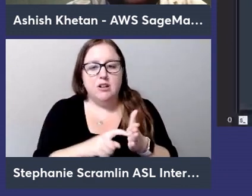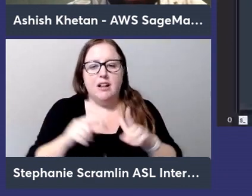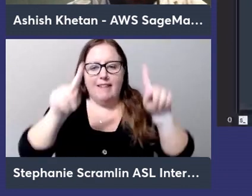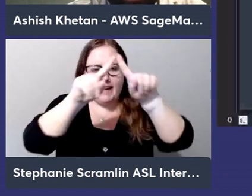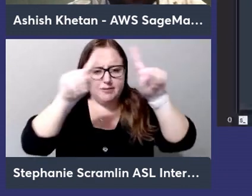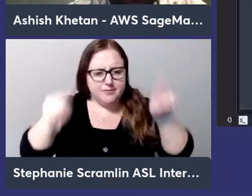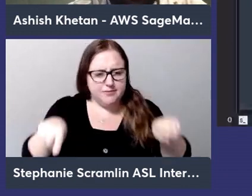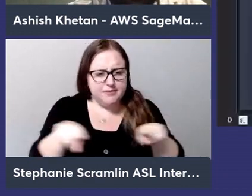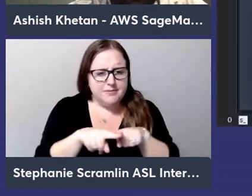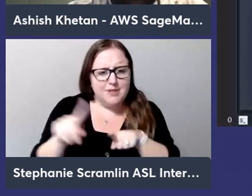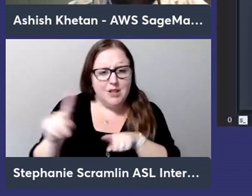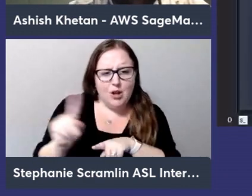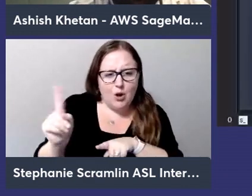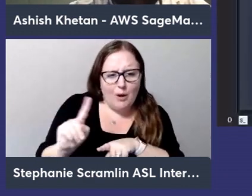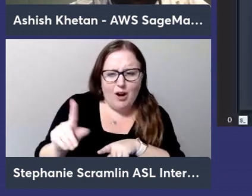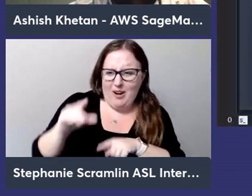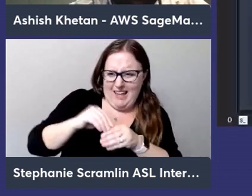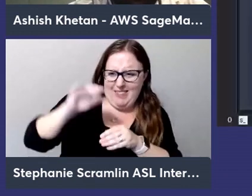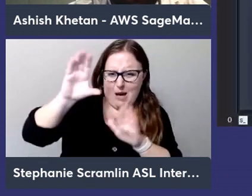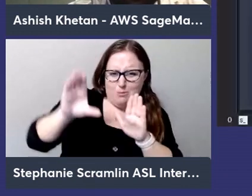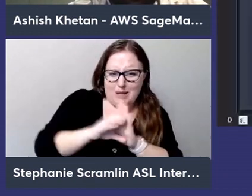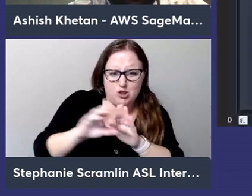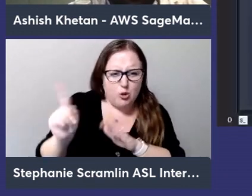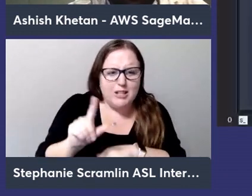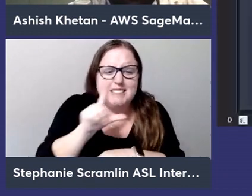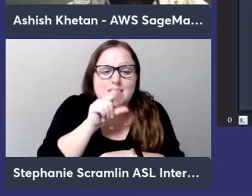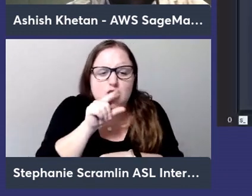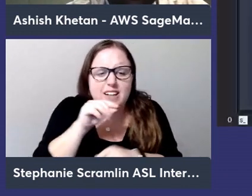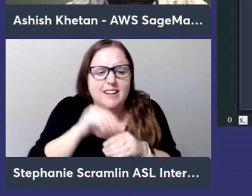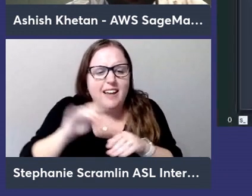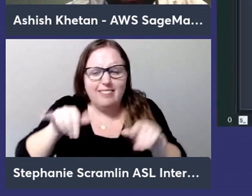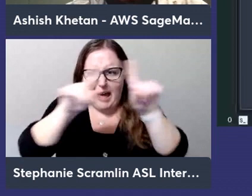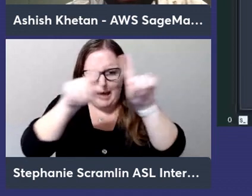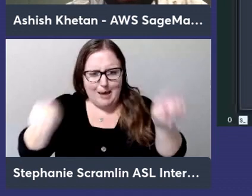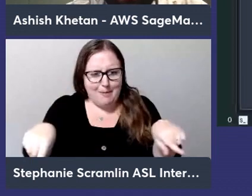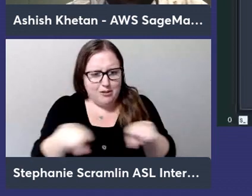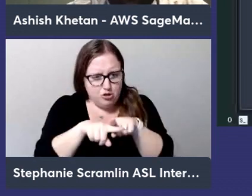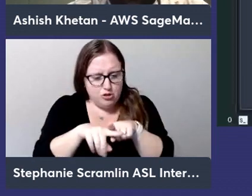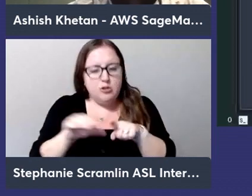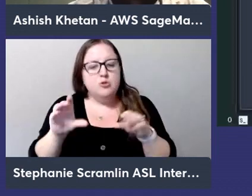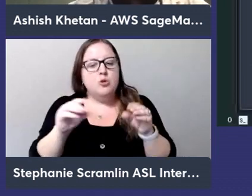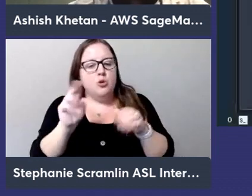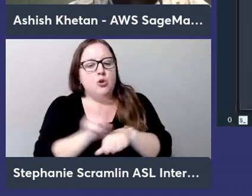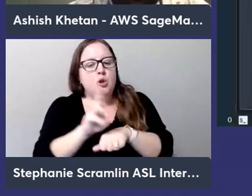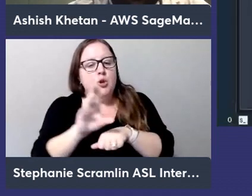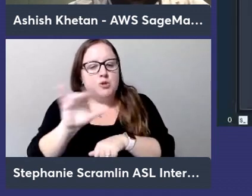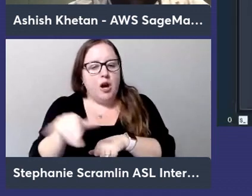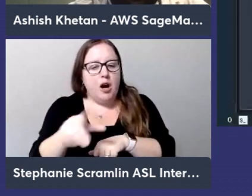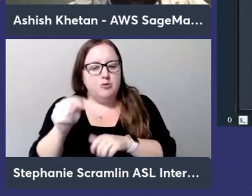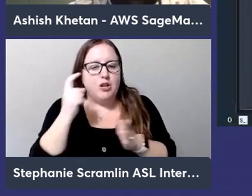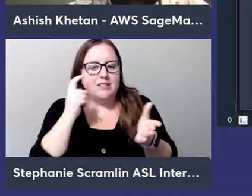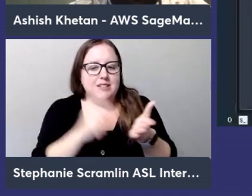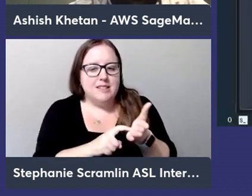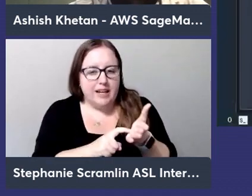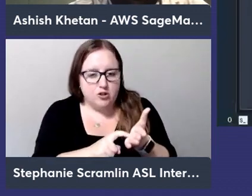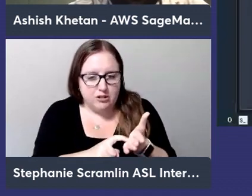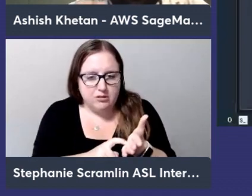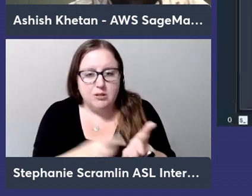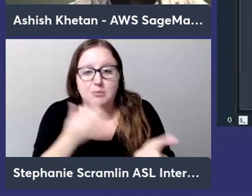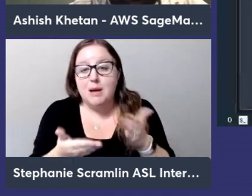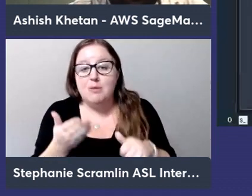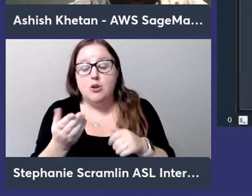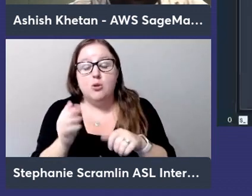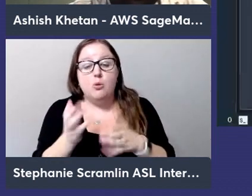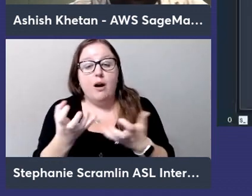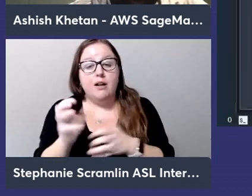a fried chicken in this image. So you want a bounding box around it. So you use object detection. You may want to use semantic segmentation. You want the